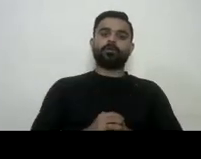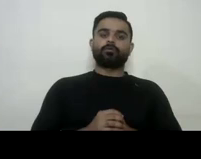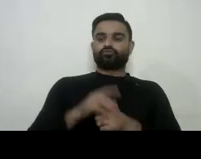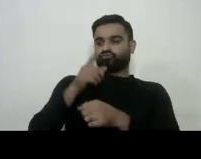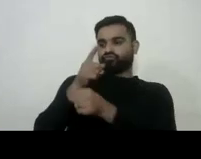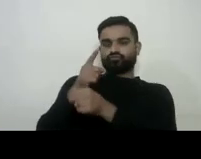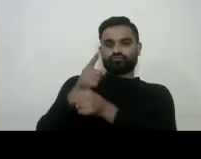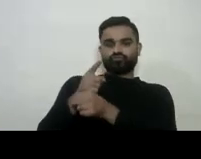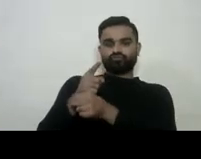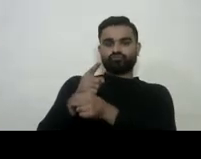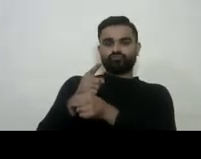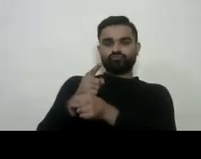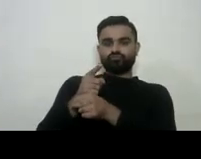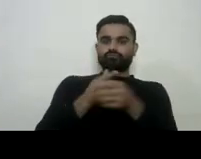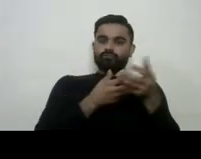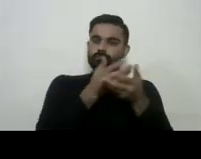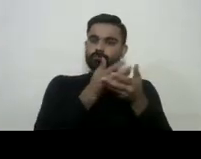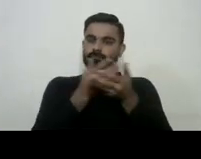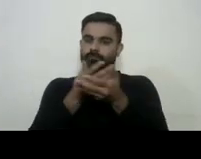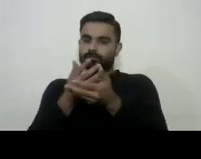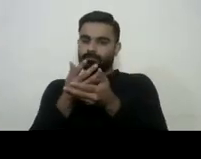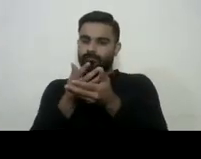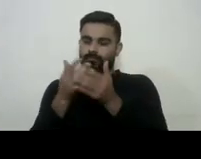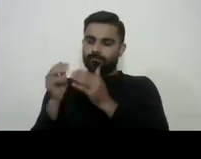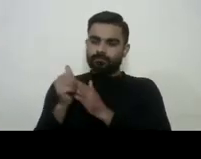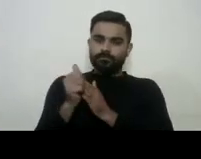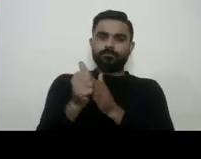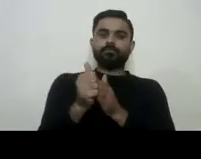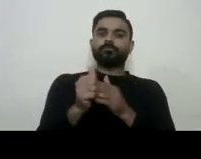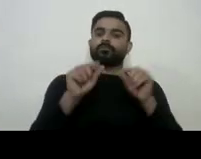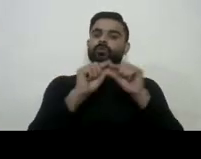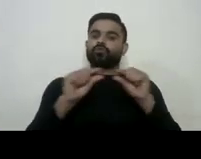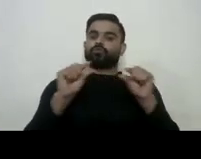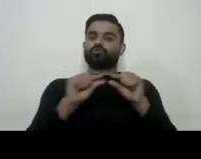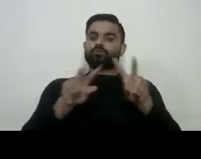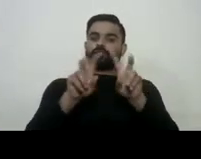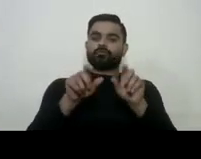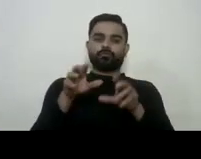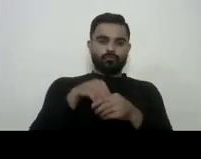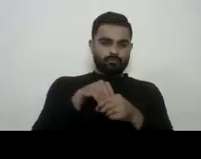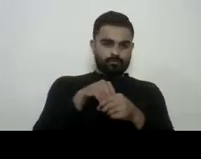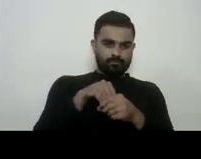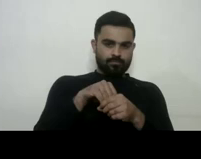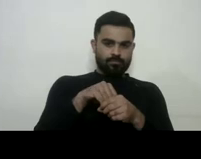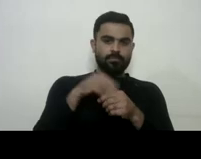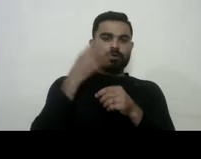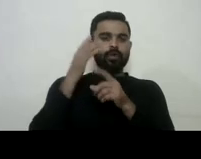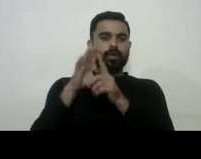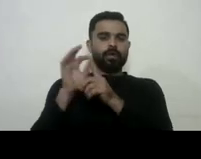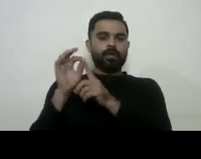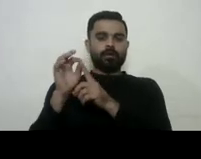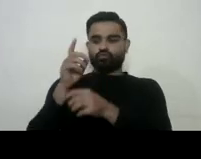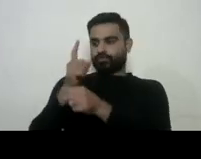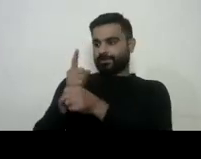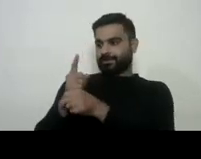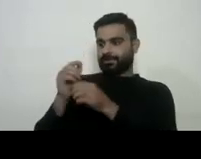Teacher will anchor the discussion and he'll take the sentences on the board. And while doing that, when the teacher